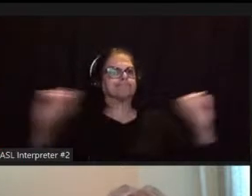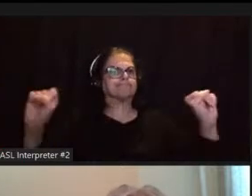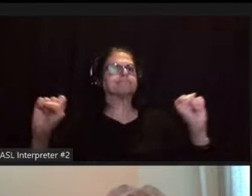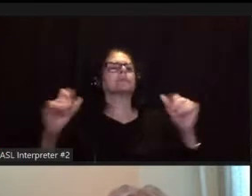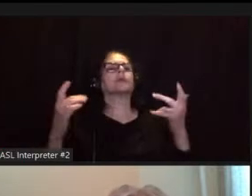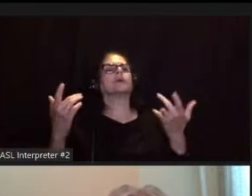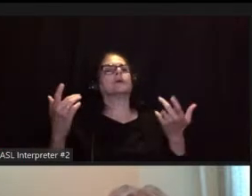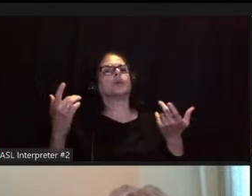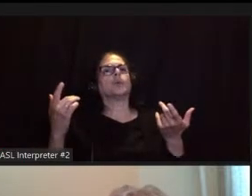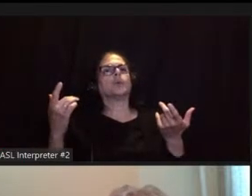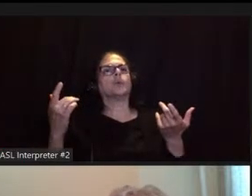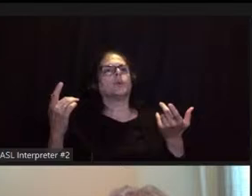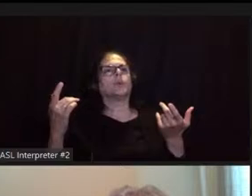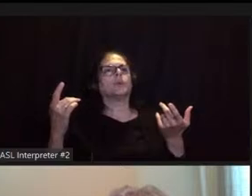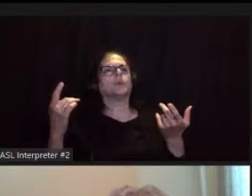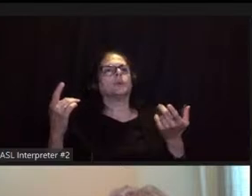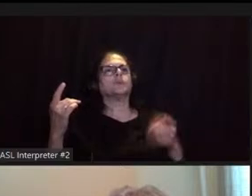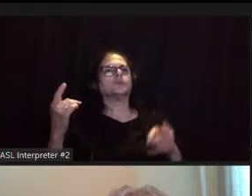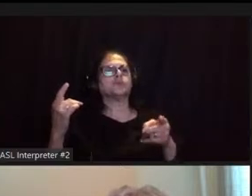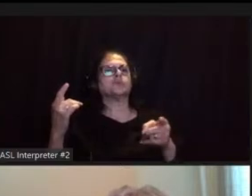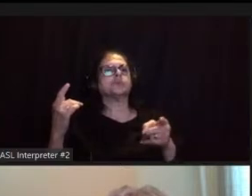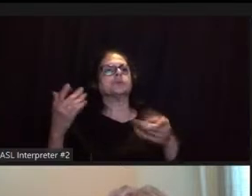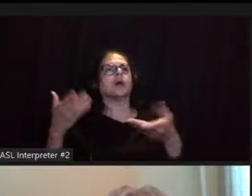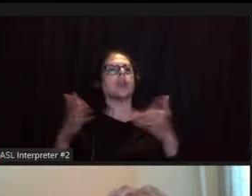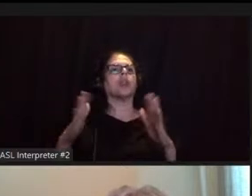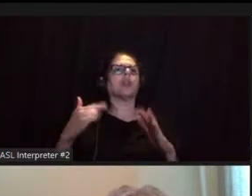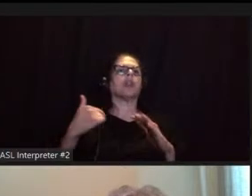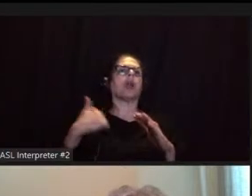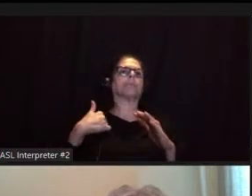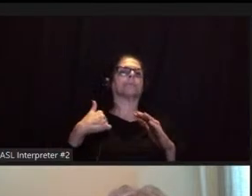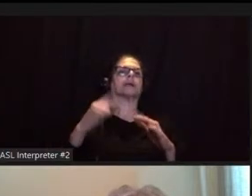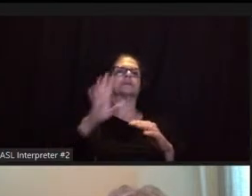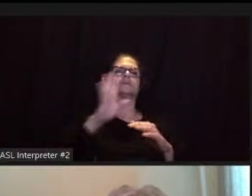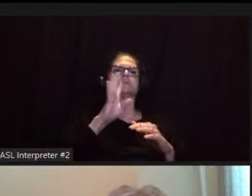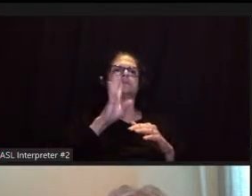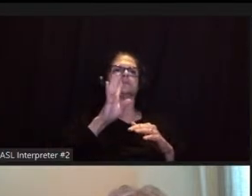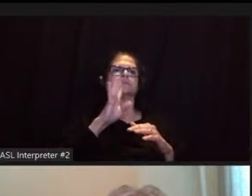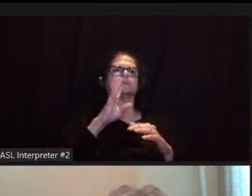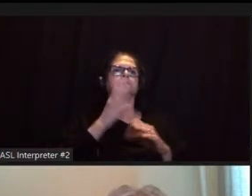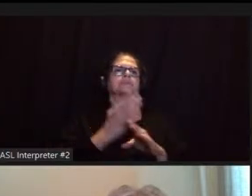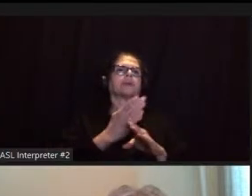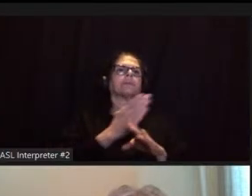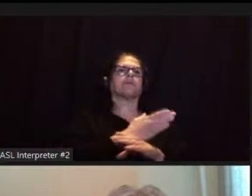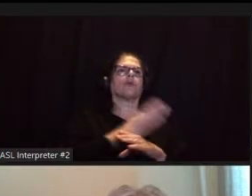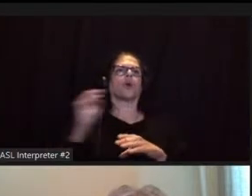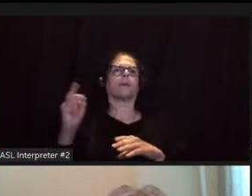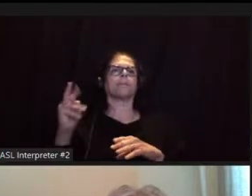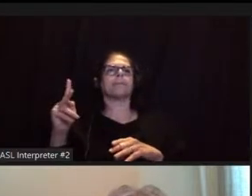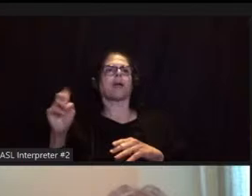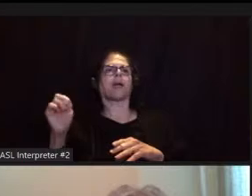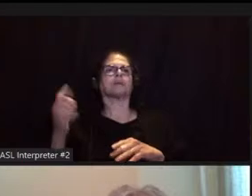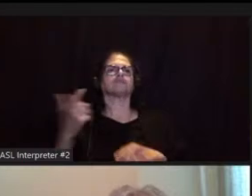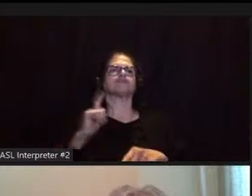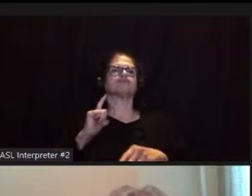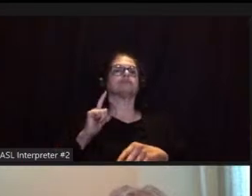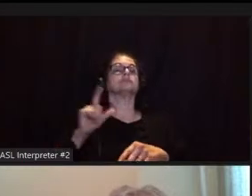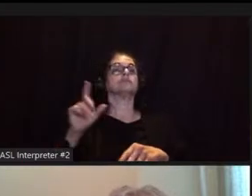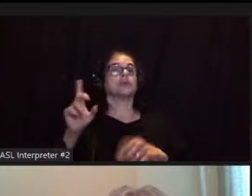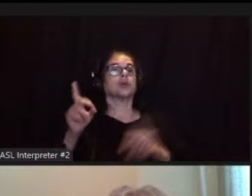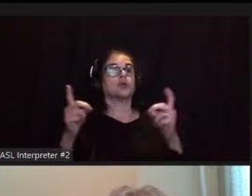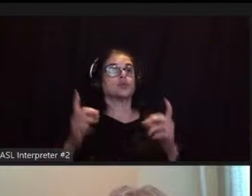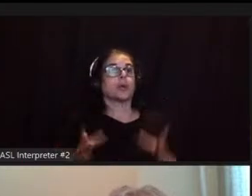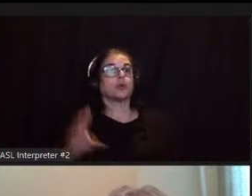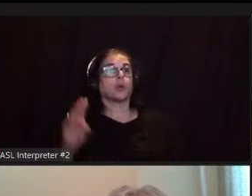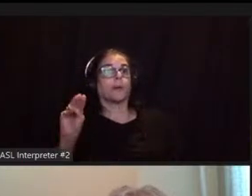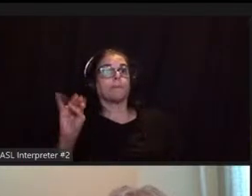But Jeremy, let me weigh in before Mike does. Director Miller, I think one of the